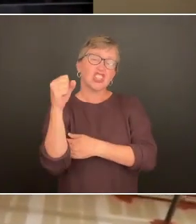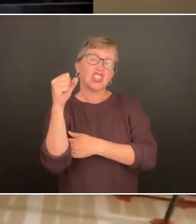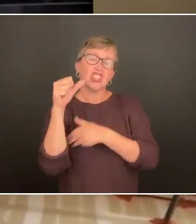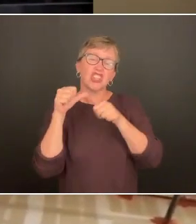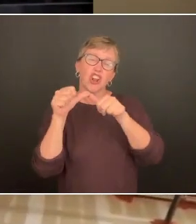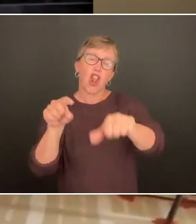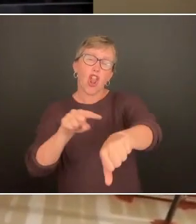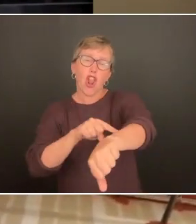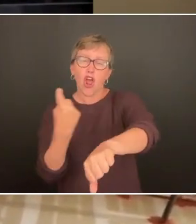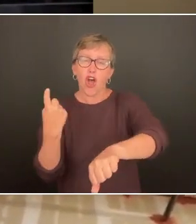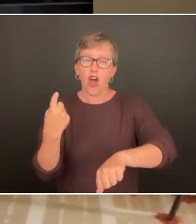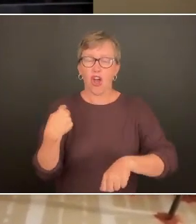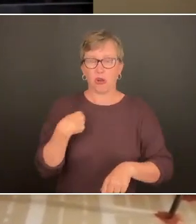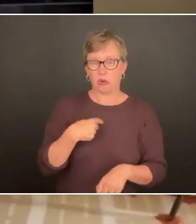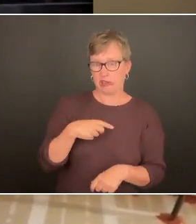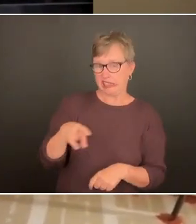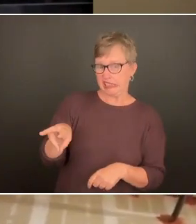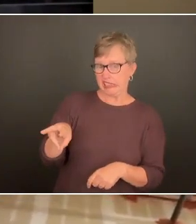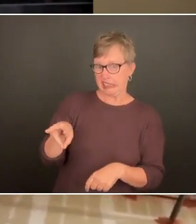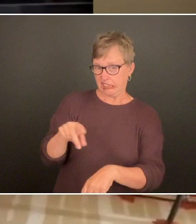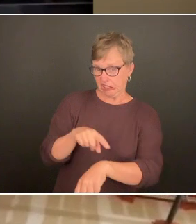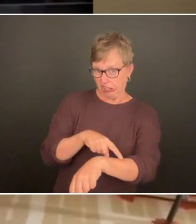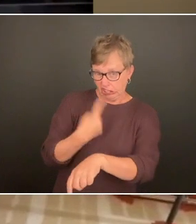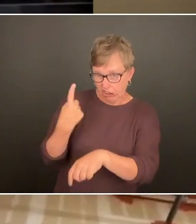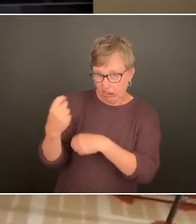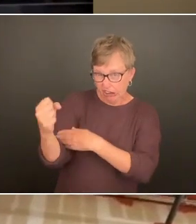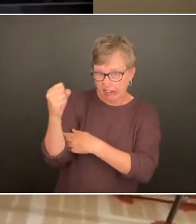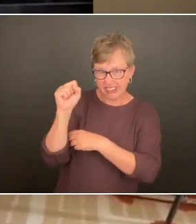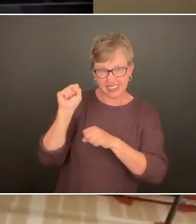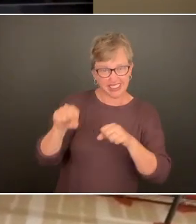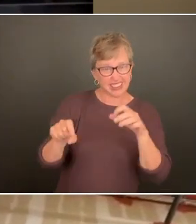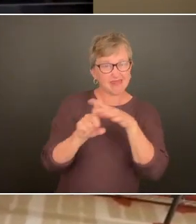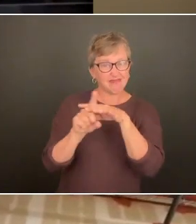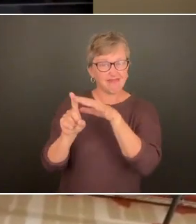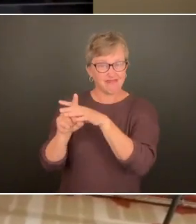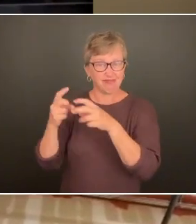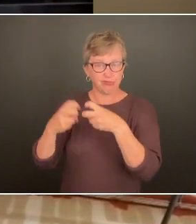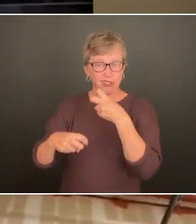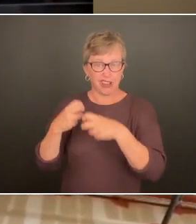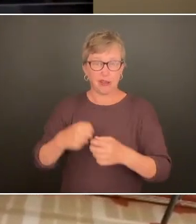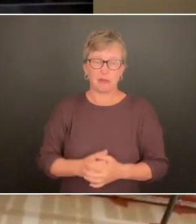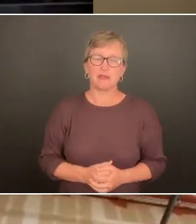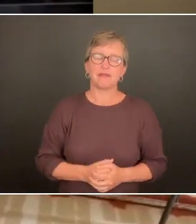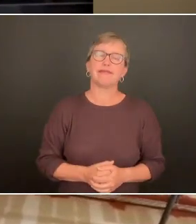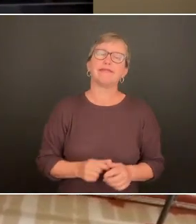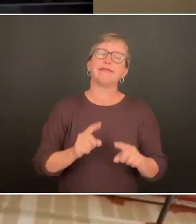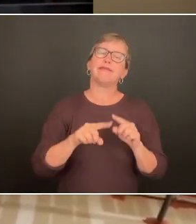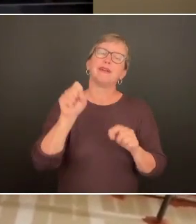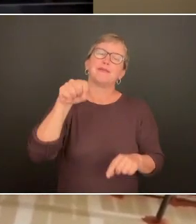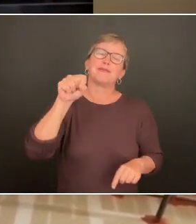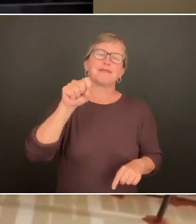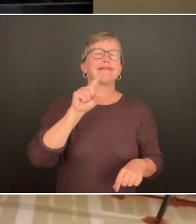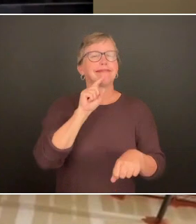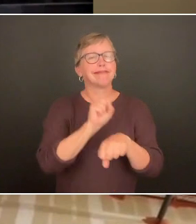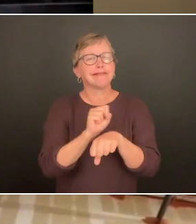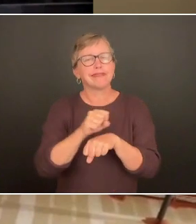like, that can cause problems if you have that for way too many hours. So but the injectable